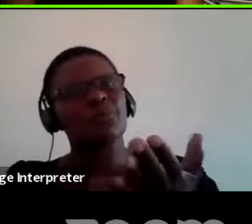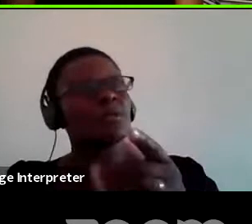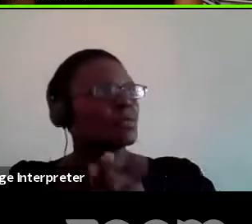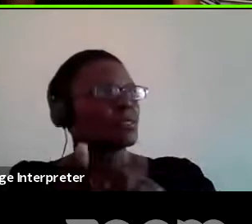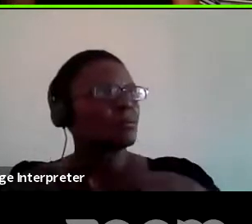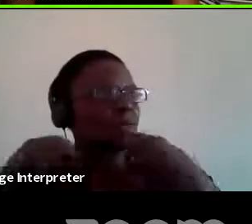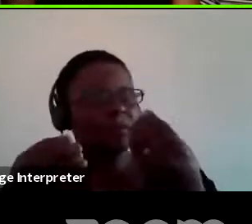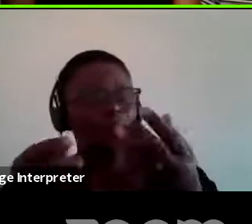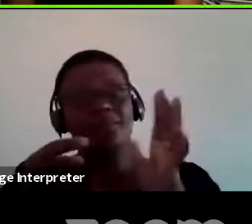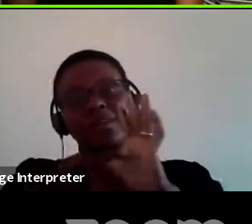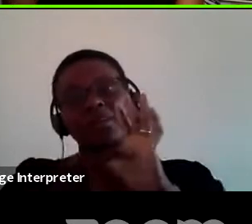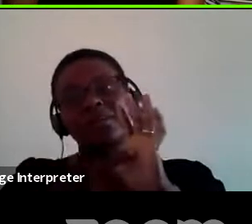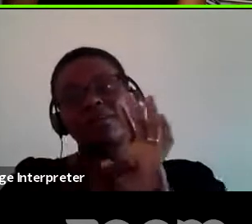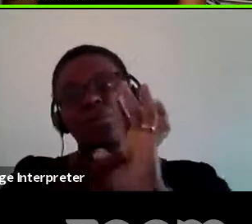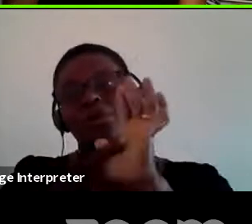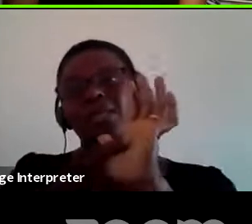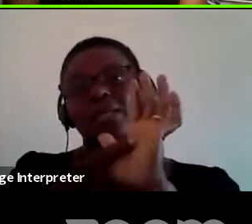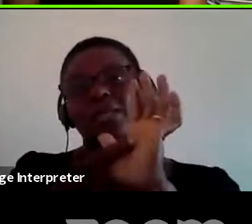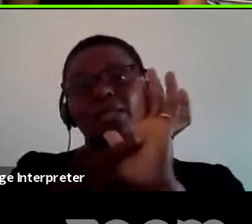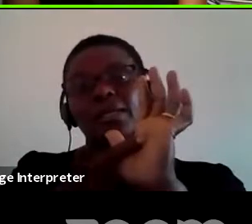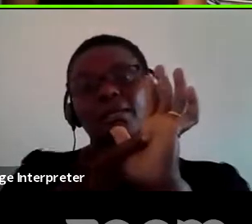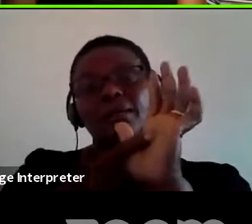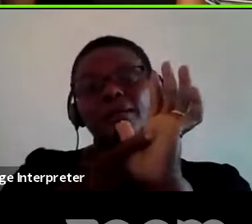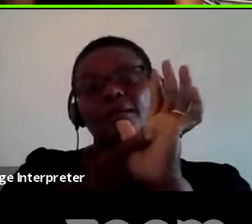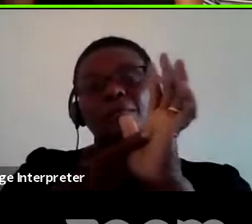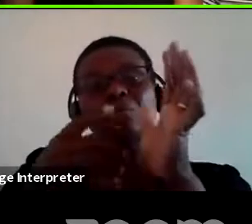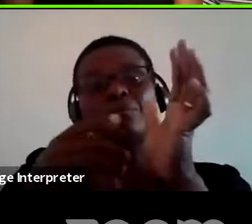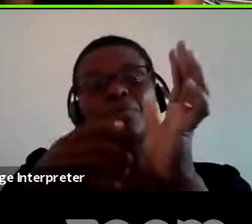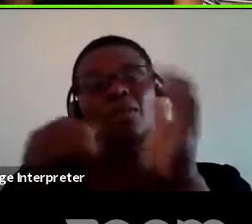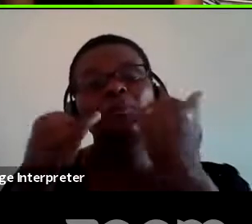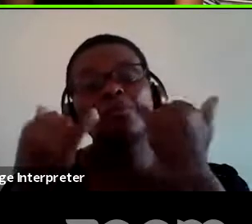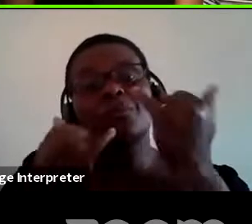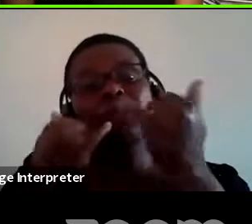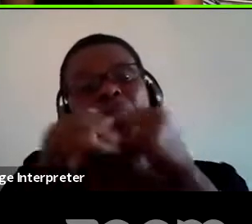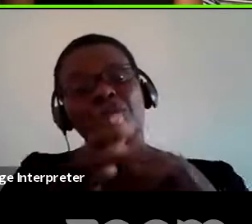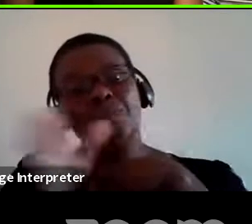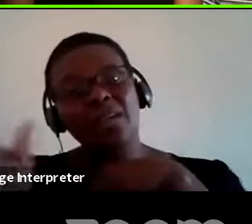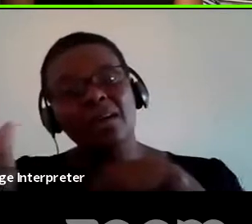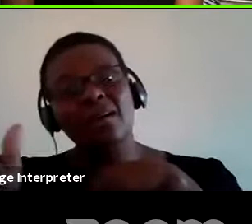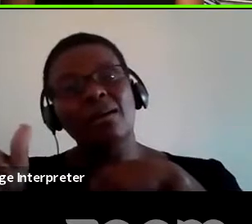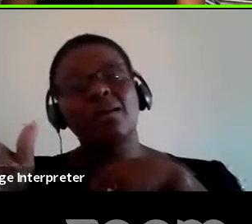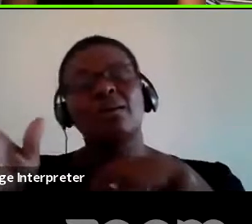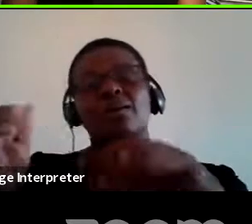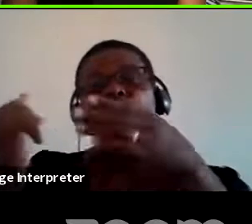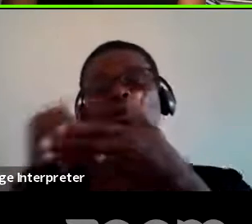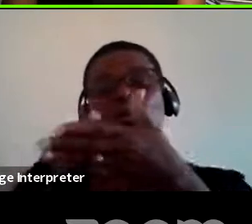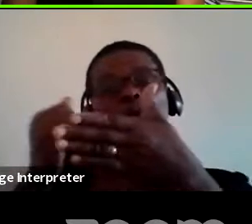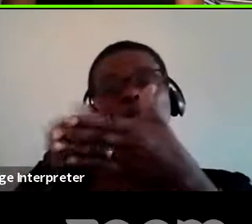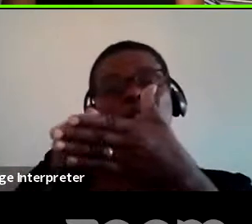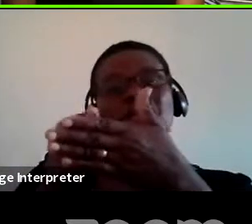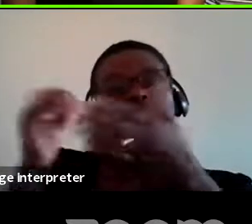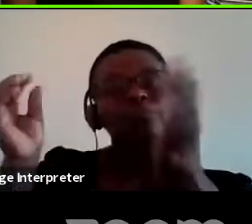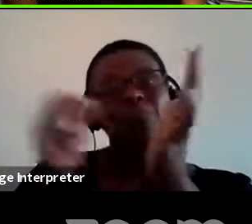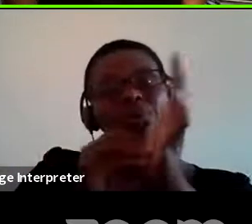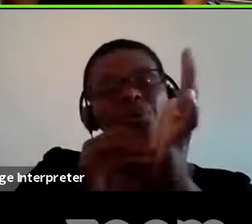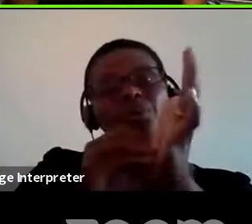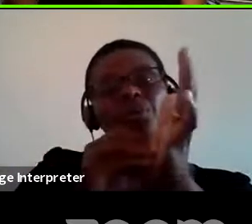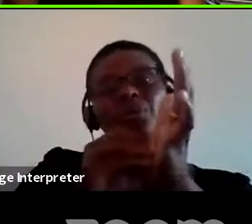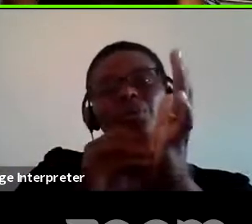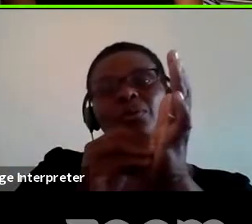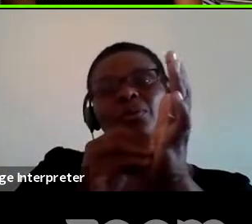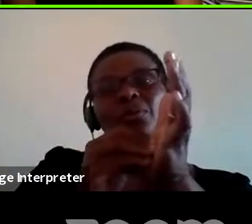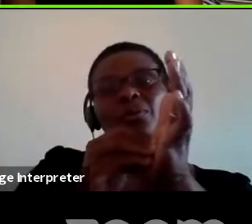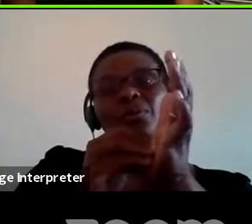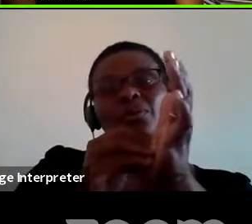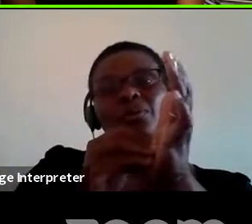the continent where we had maybe incidences of misinformation, and the content is, taken down late when it's already